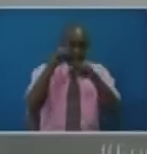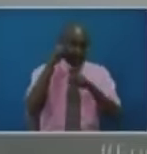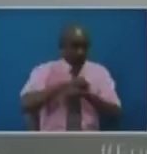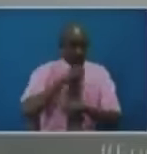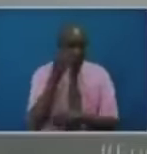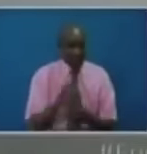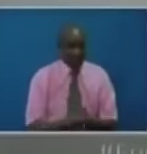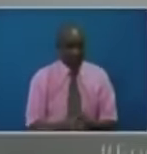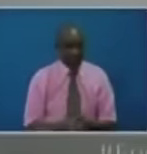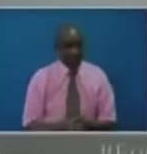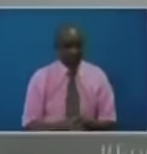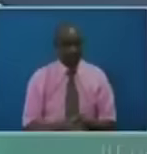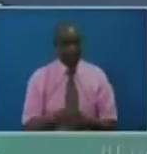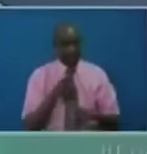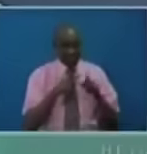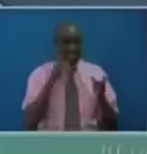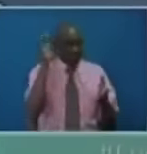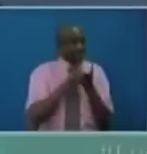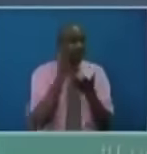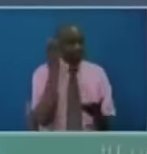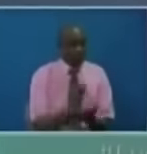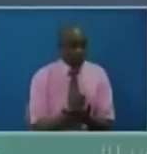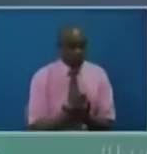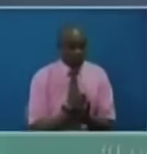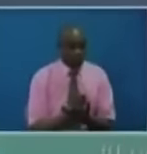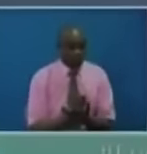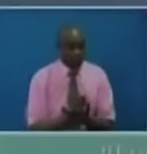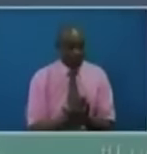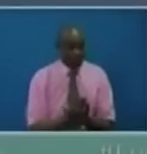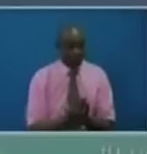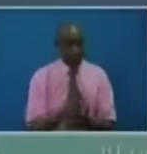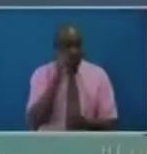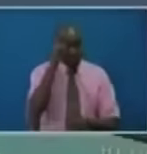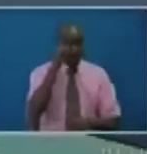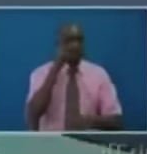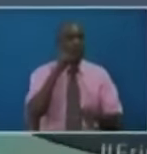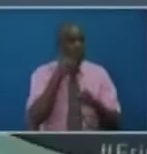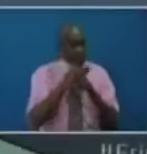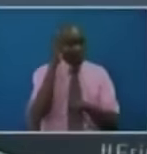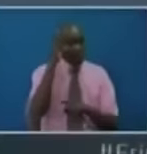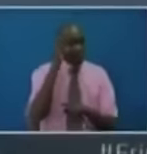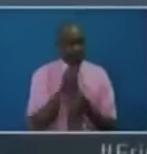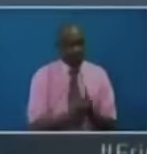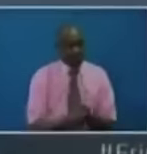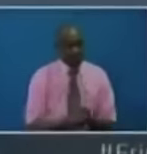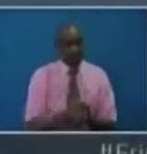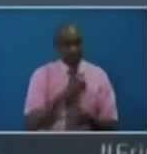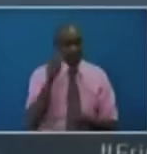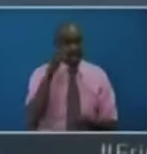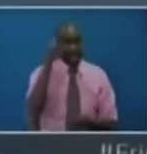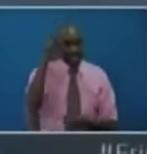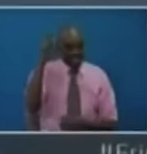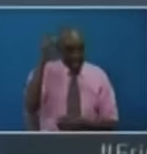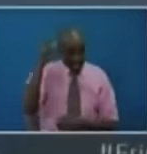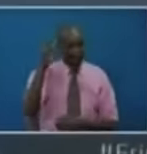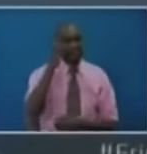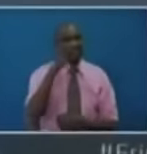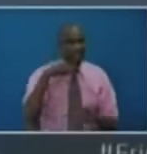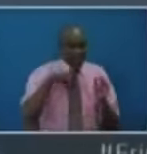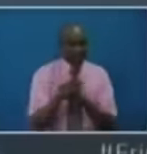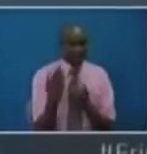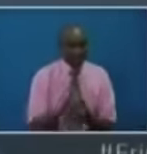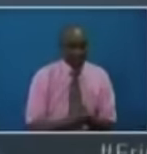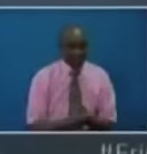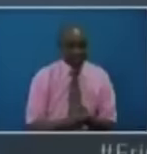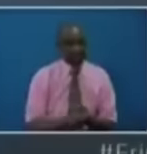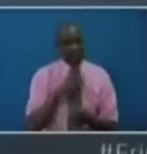Kafuruge. But believe it or not, please, that term, form three, I went to Alliance High School. Wow.